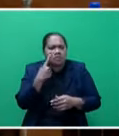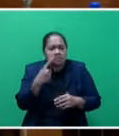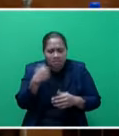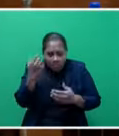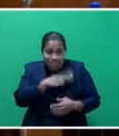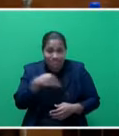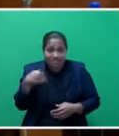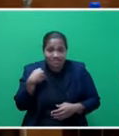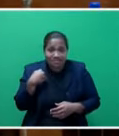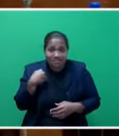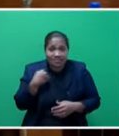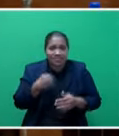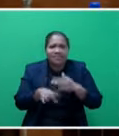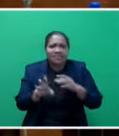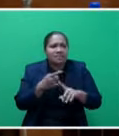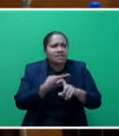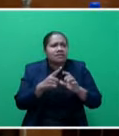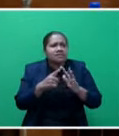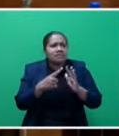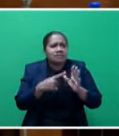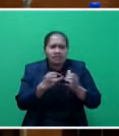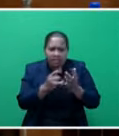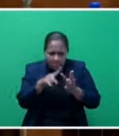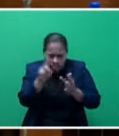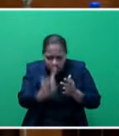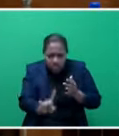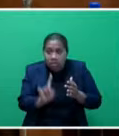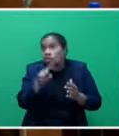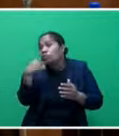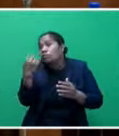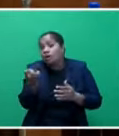Minister in Kayasi today, tomorrow he's in